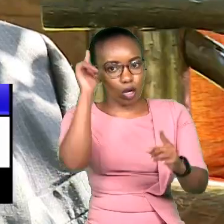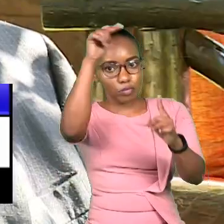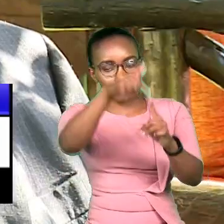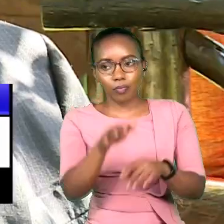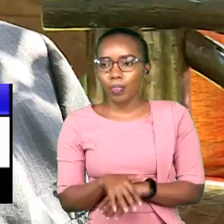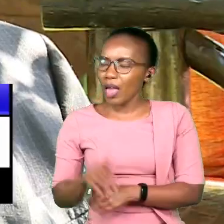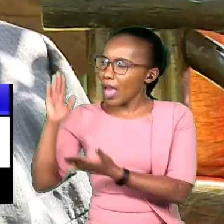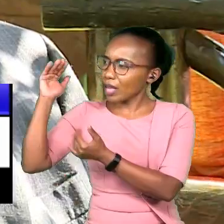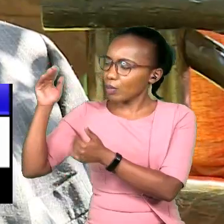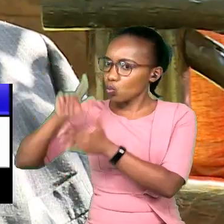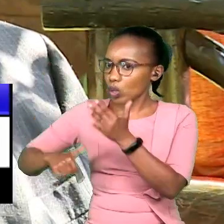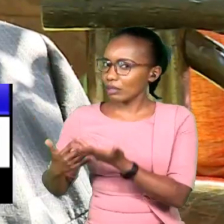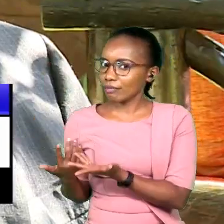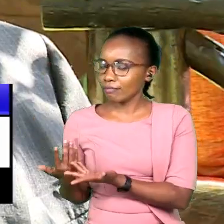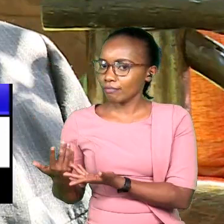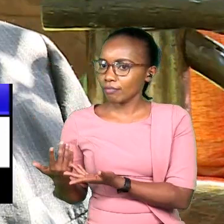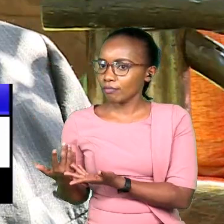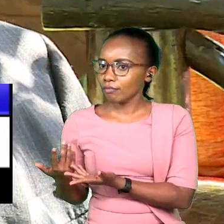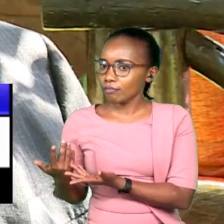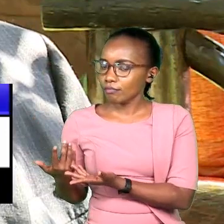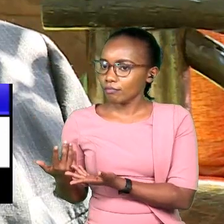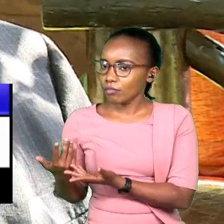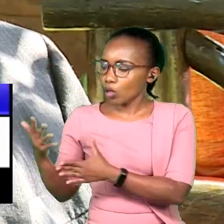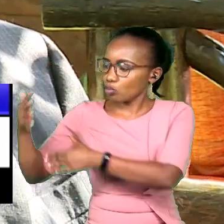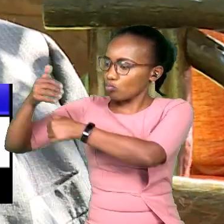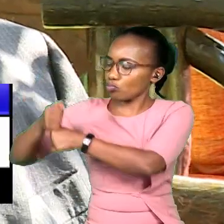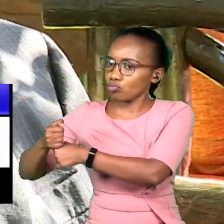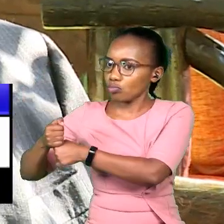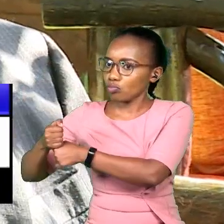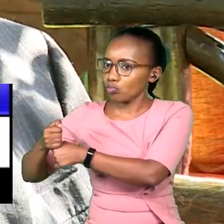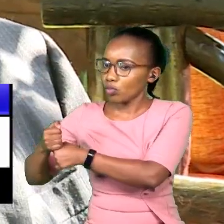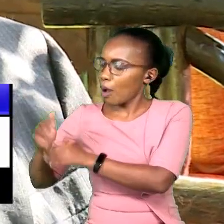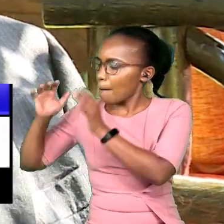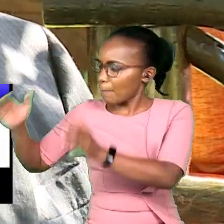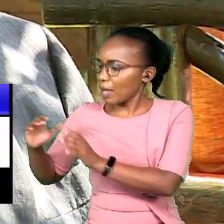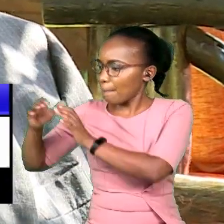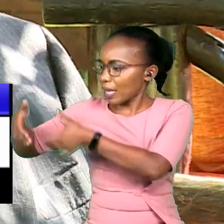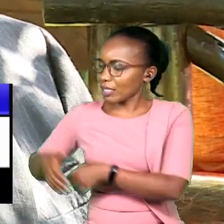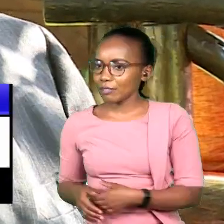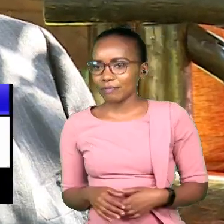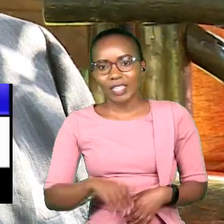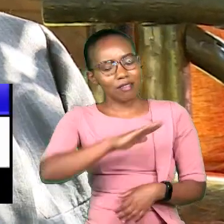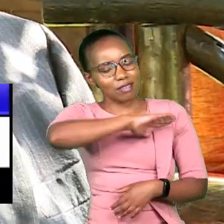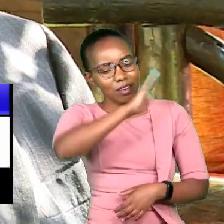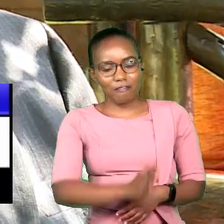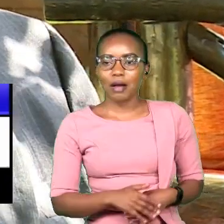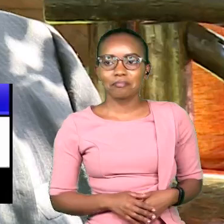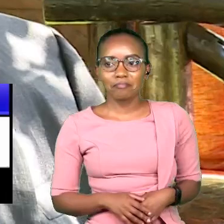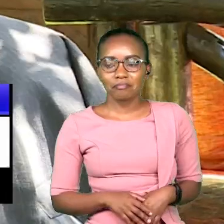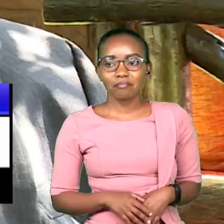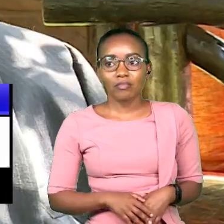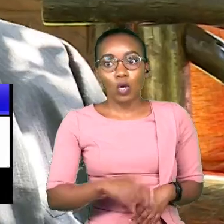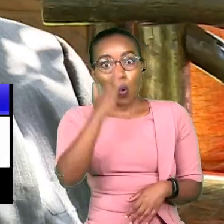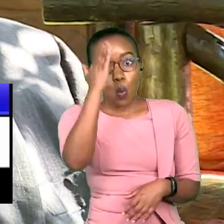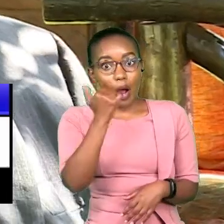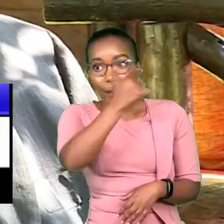we expect you to get into a coalition with one of the big boys, as you say? Never. Because